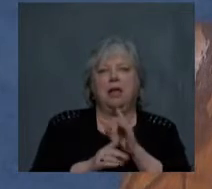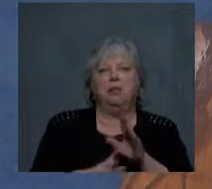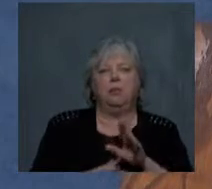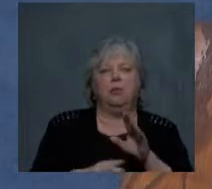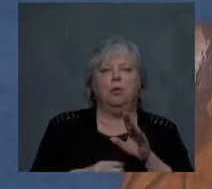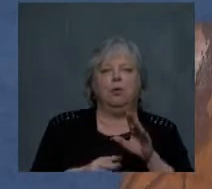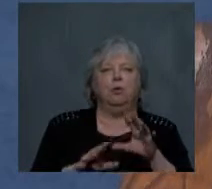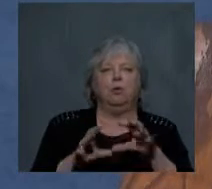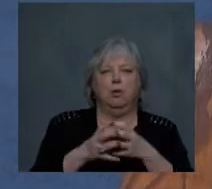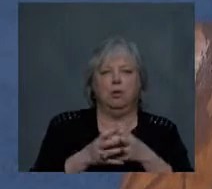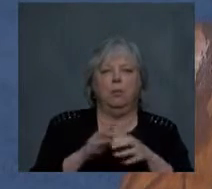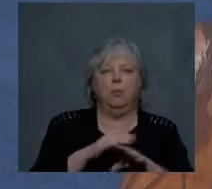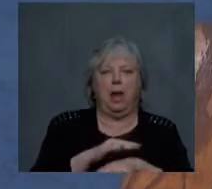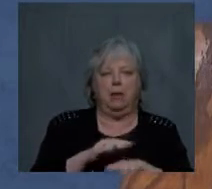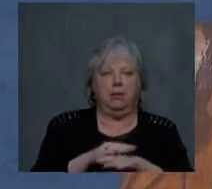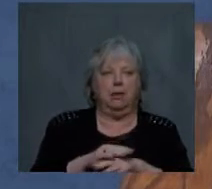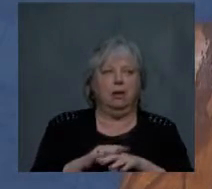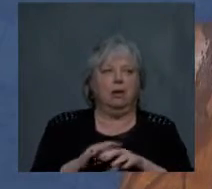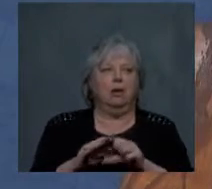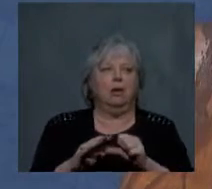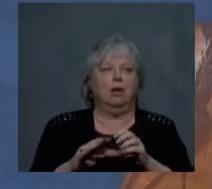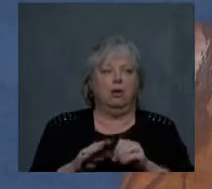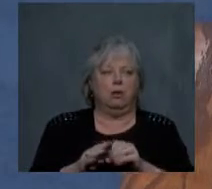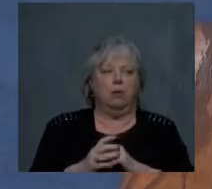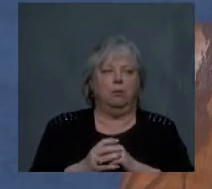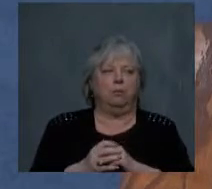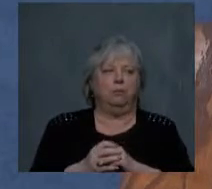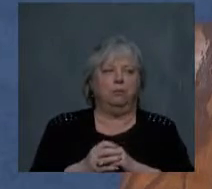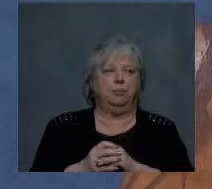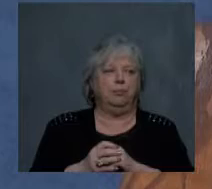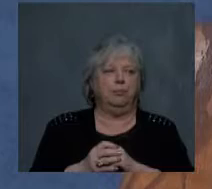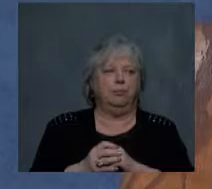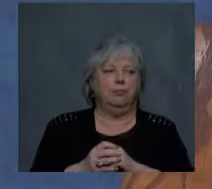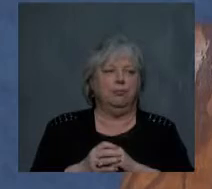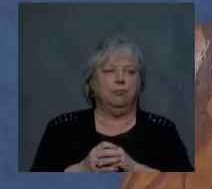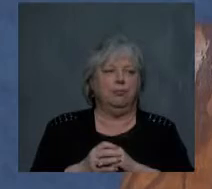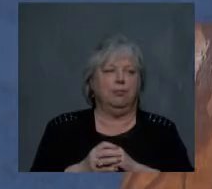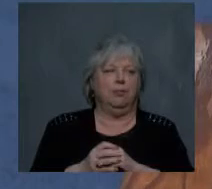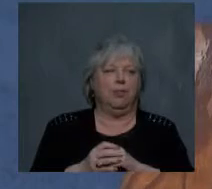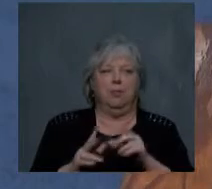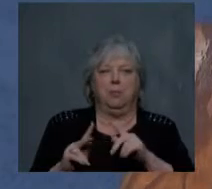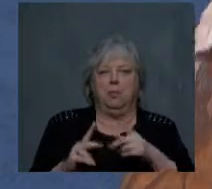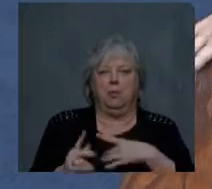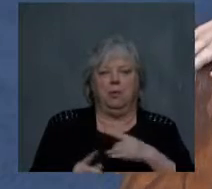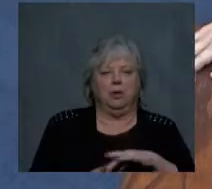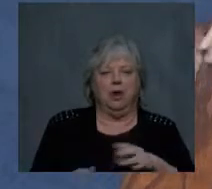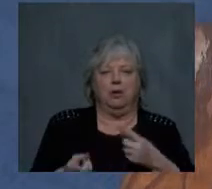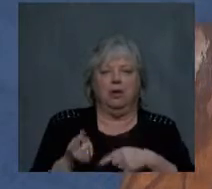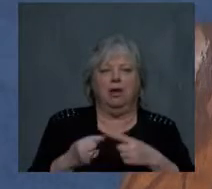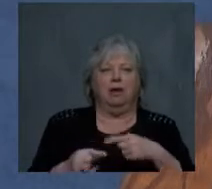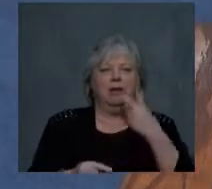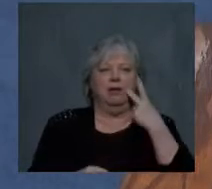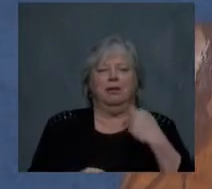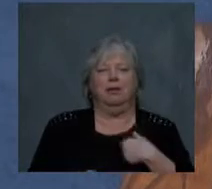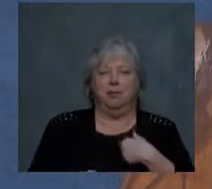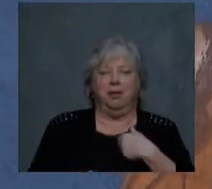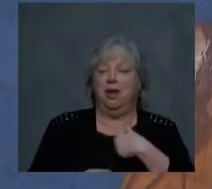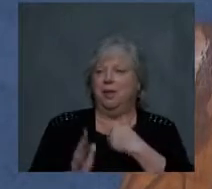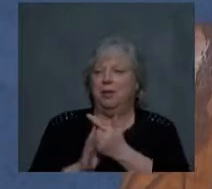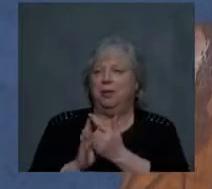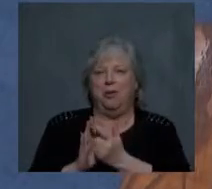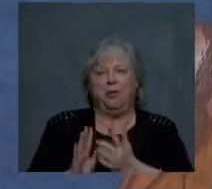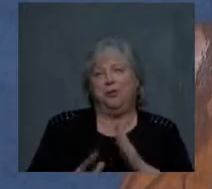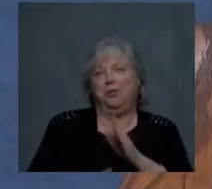agreed on the identification of who those people are. I mean, people don't like to come see me. I'm a lawyer. You know, you don't want to go see your lawyer.